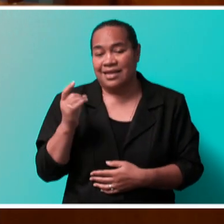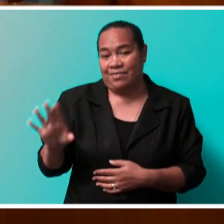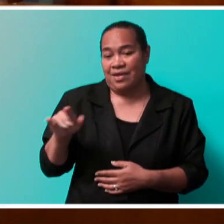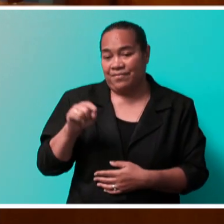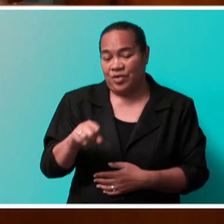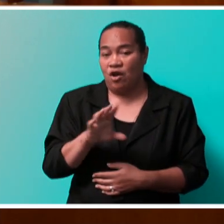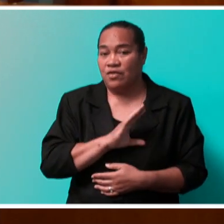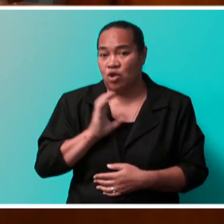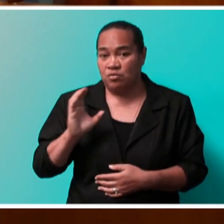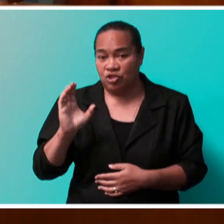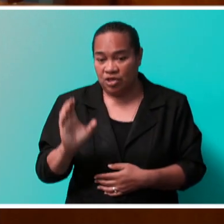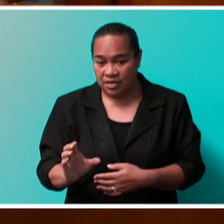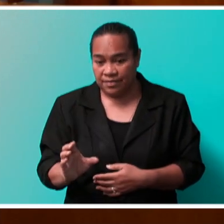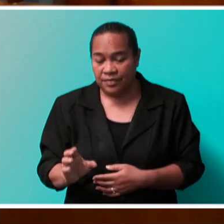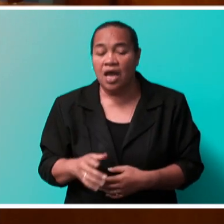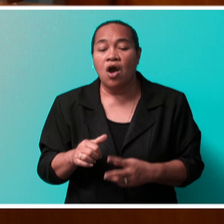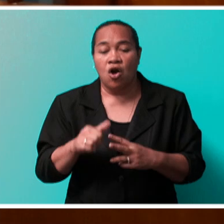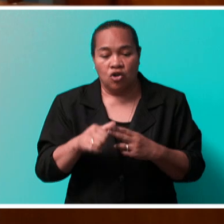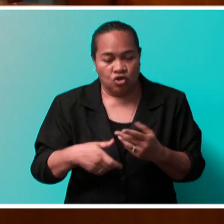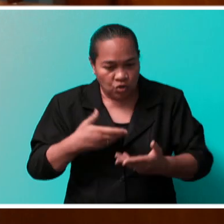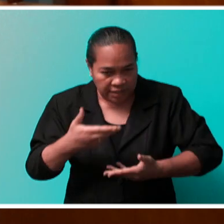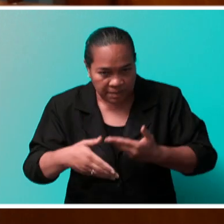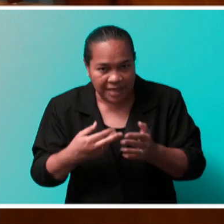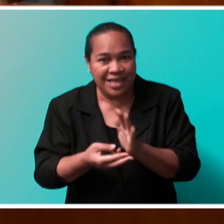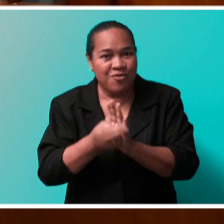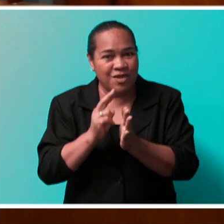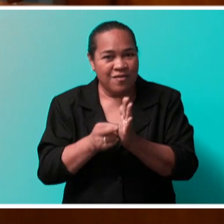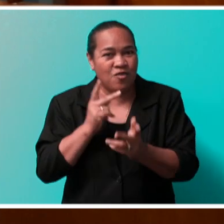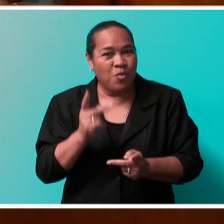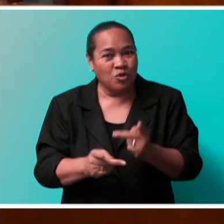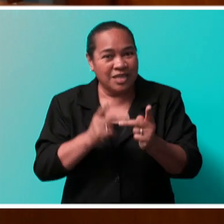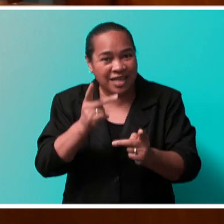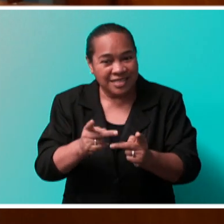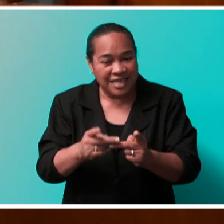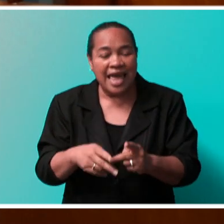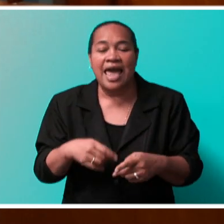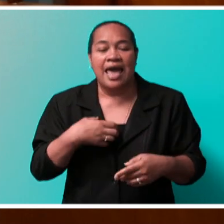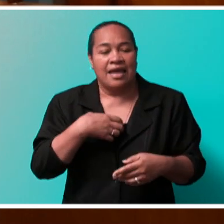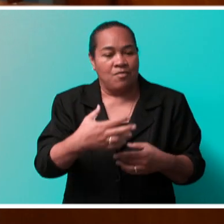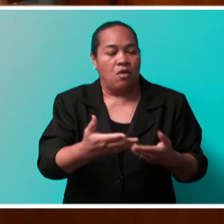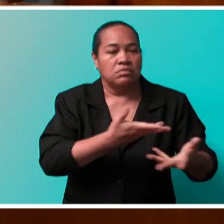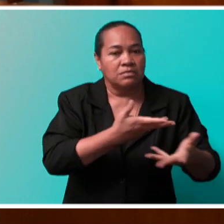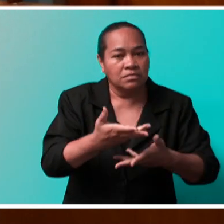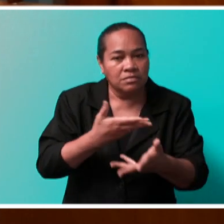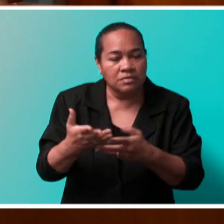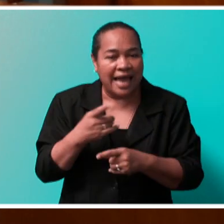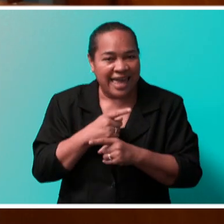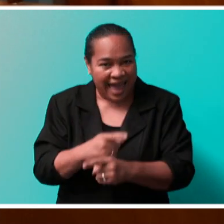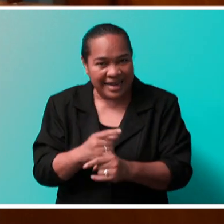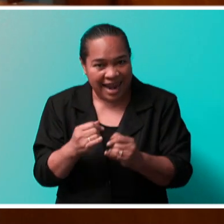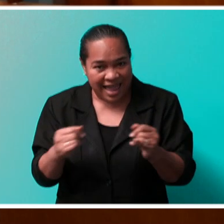Commission, explain the constitutional review process and upcoming consultation timelines,